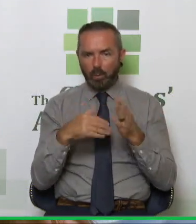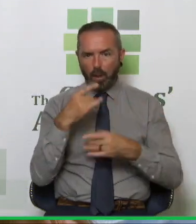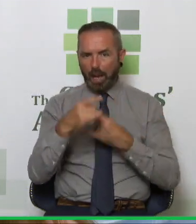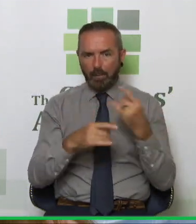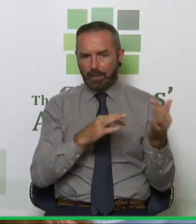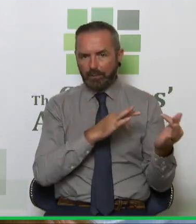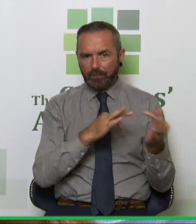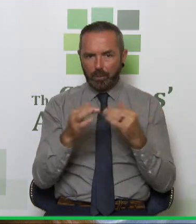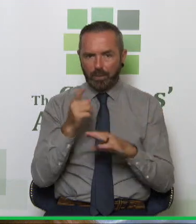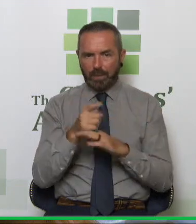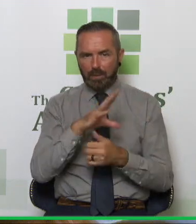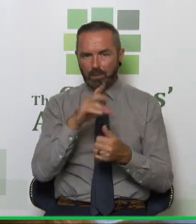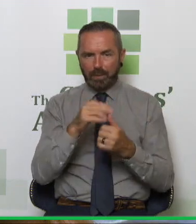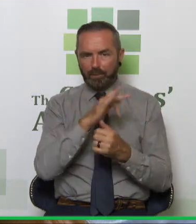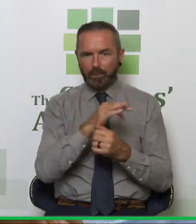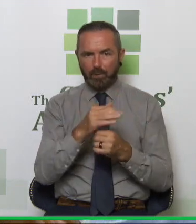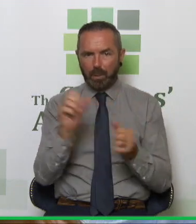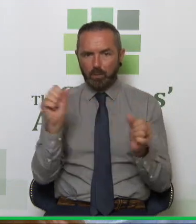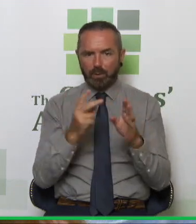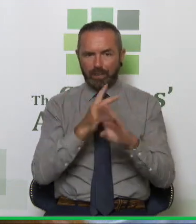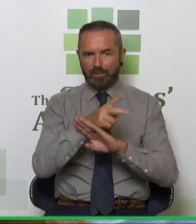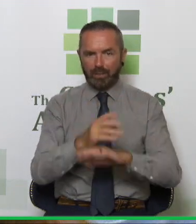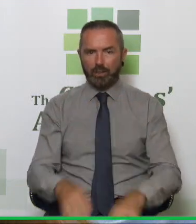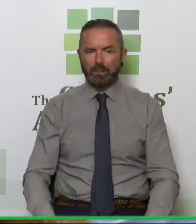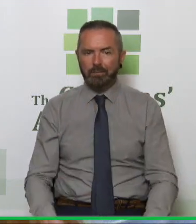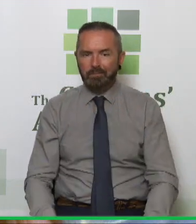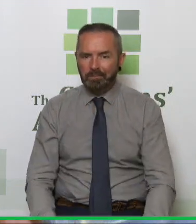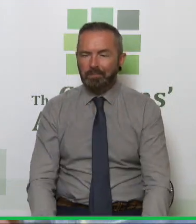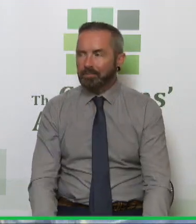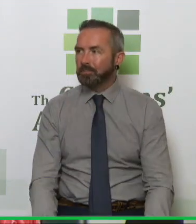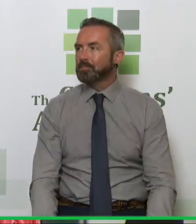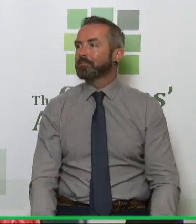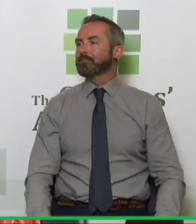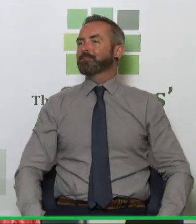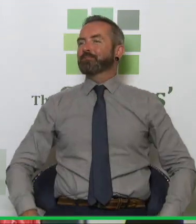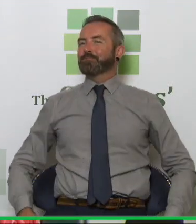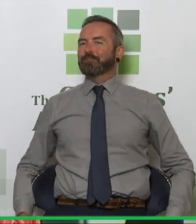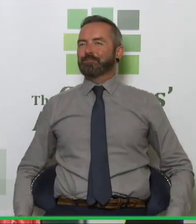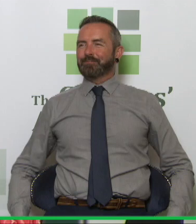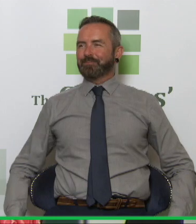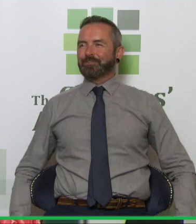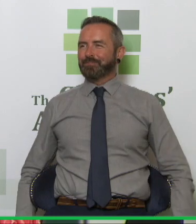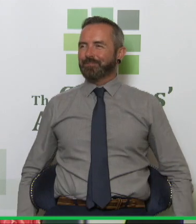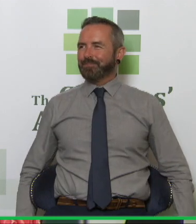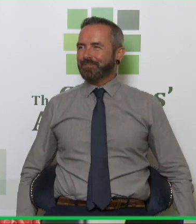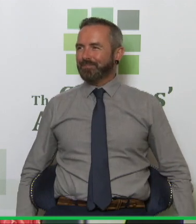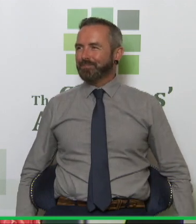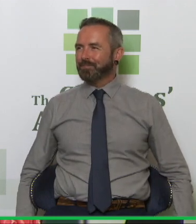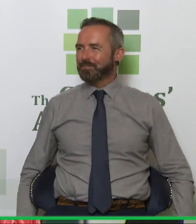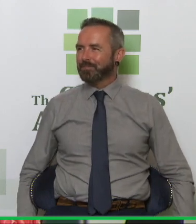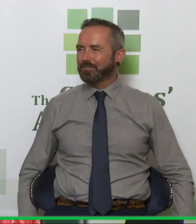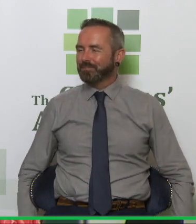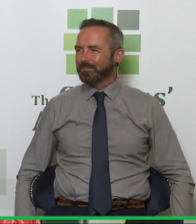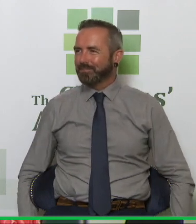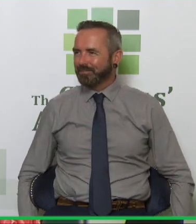from the brief, particularly from the brief interventions? Thanks, Helen. Okay, first question. I'm going to put to Roger first. So Roger, it was